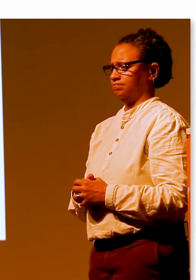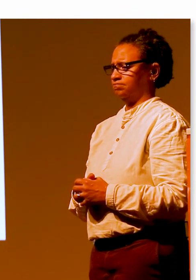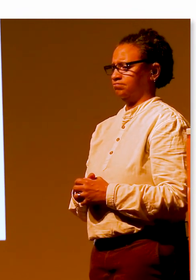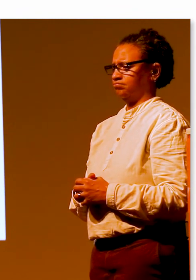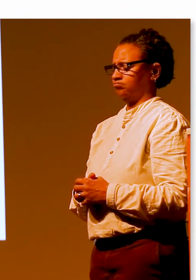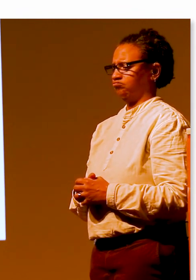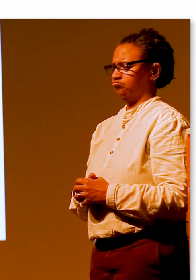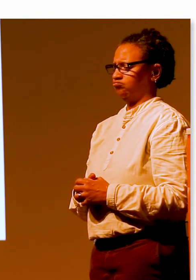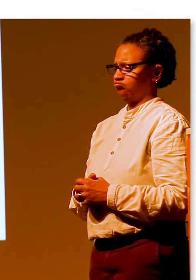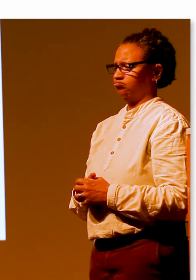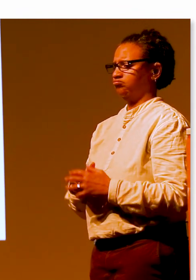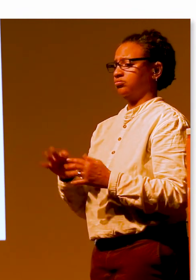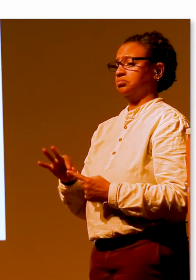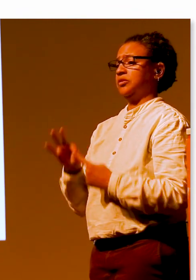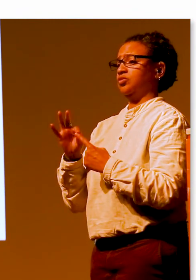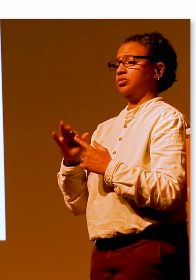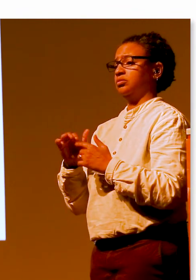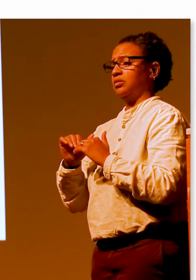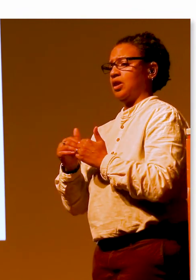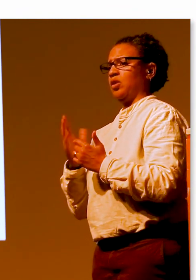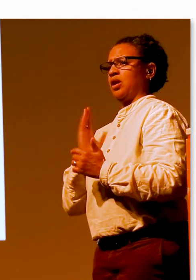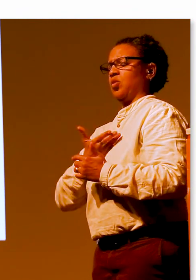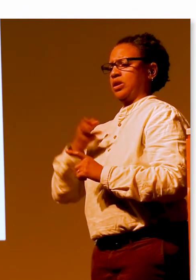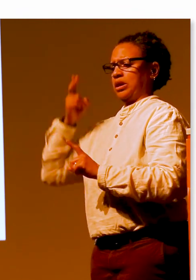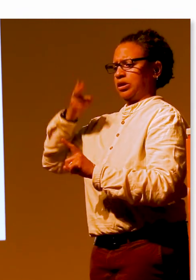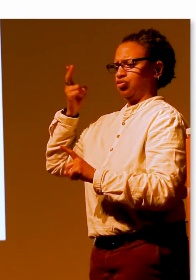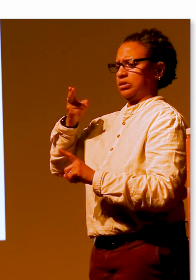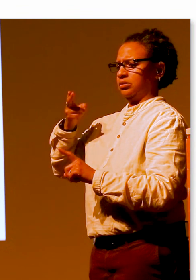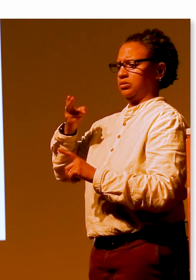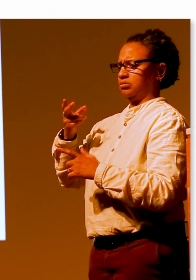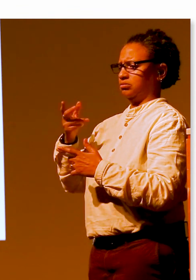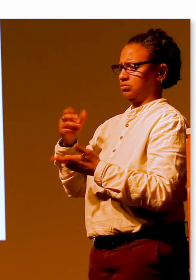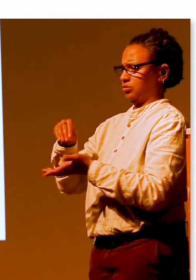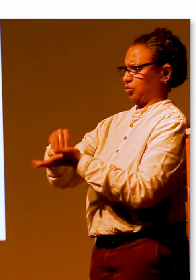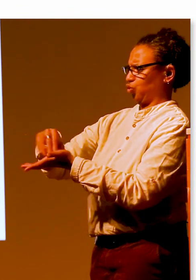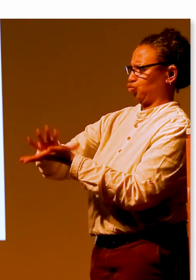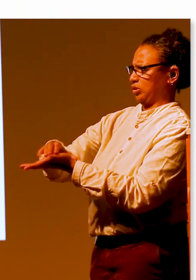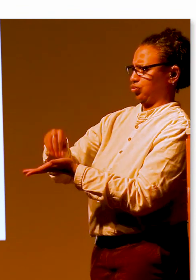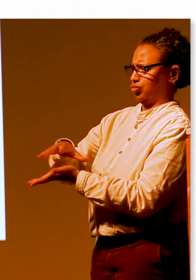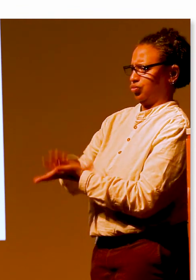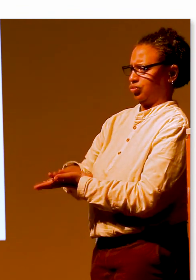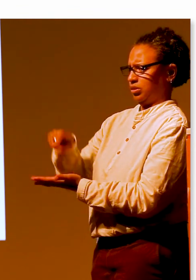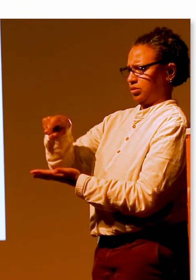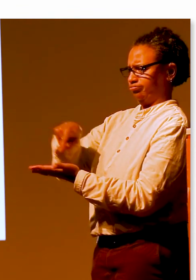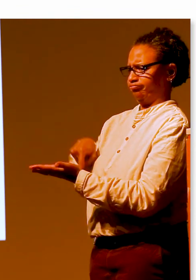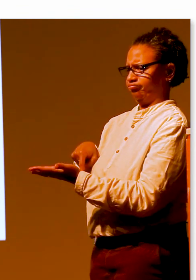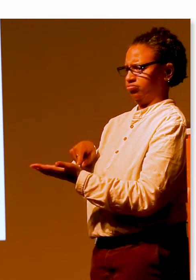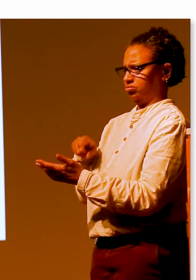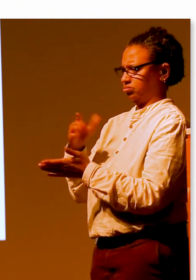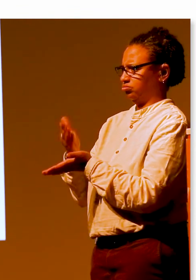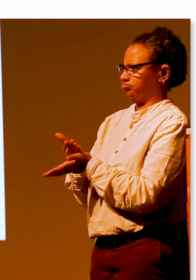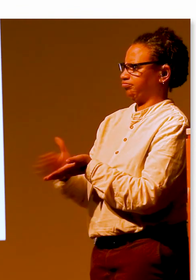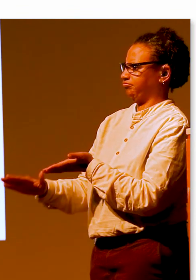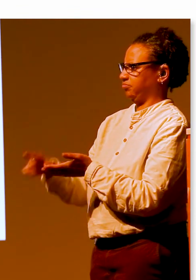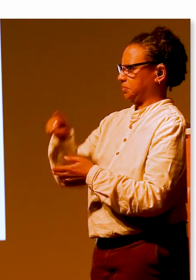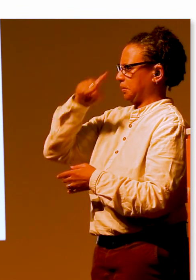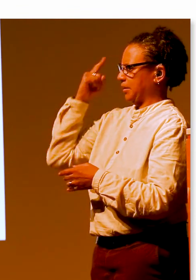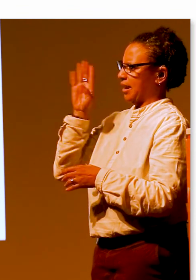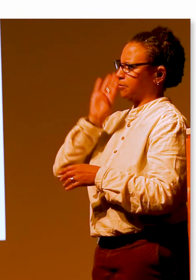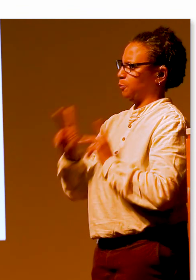art history and the ways in which history and record keeping can be so exclusionary to people across the spectrum